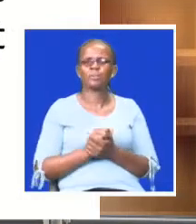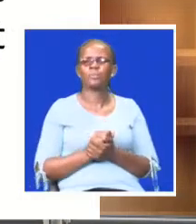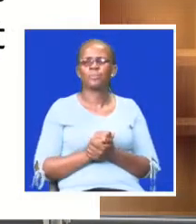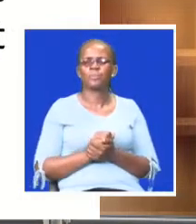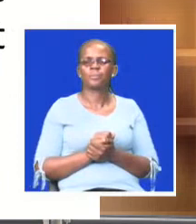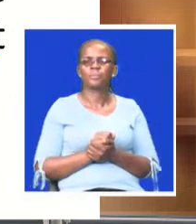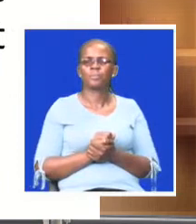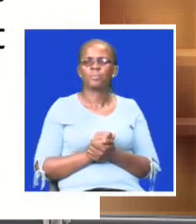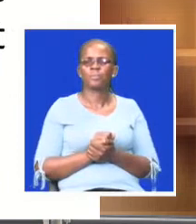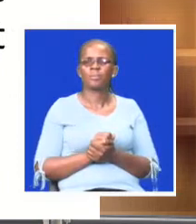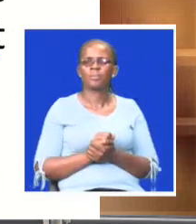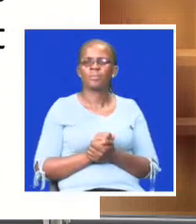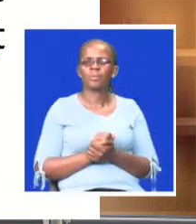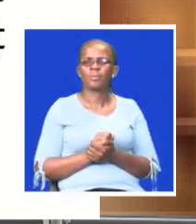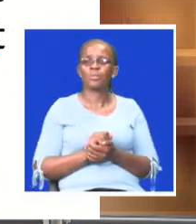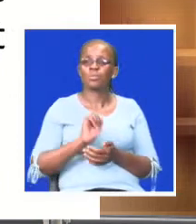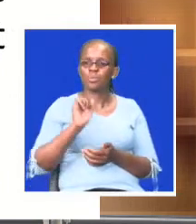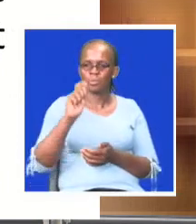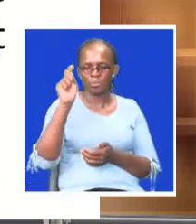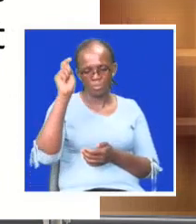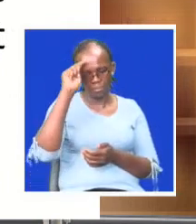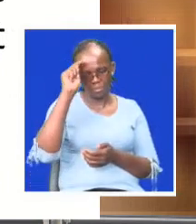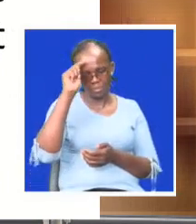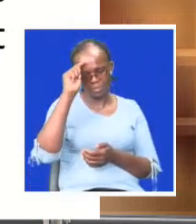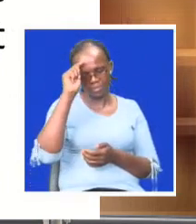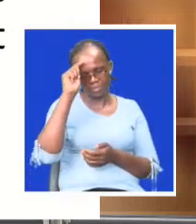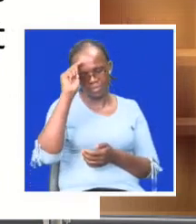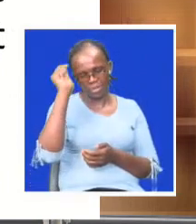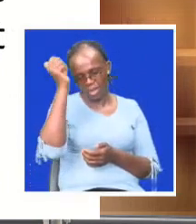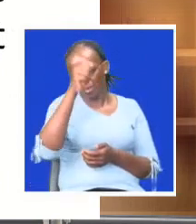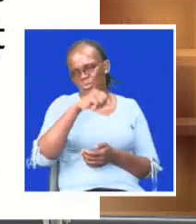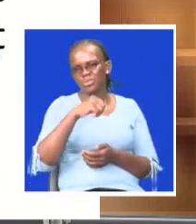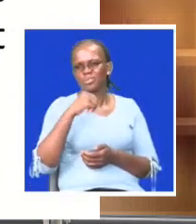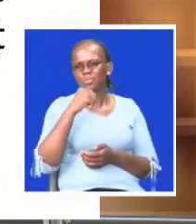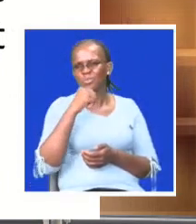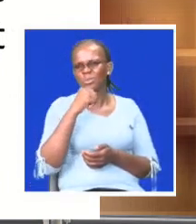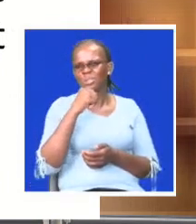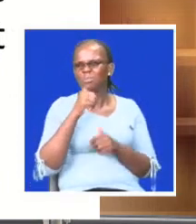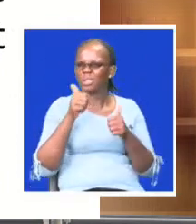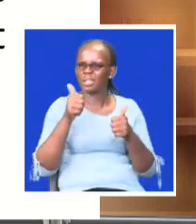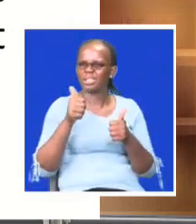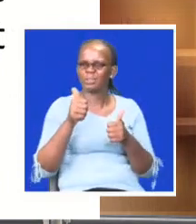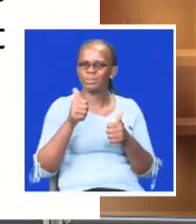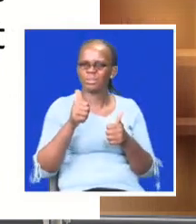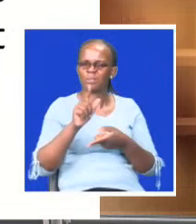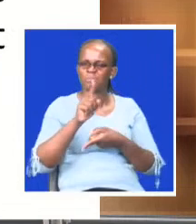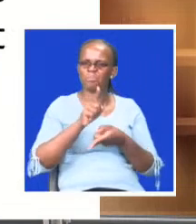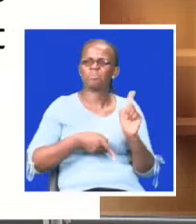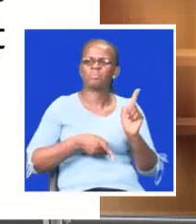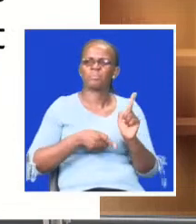God for driving Adam and Eve away from the Garden of Eden?